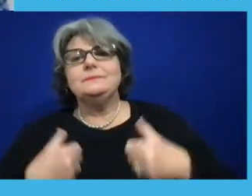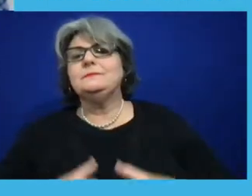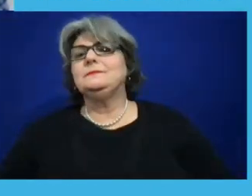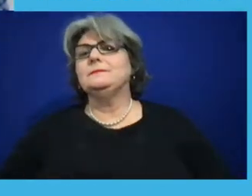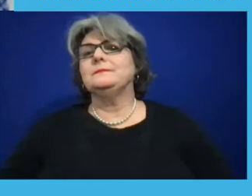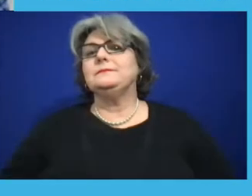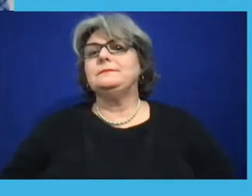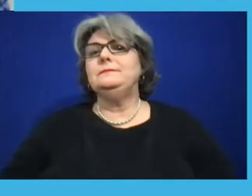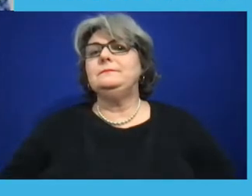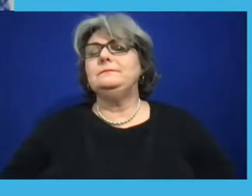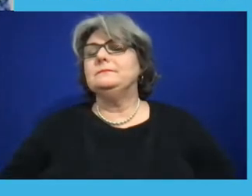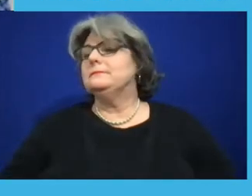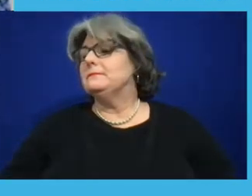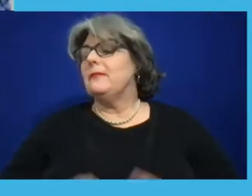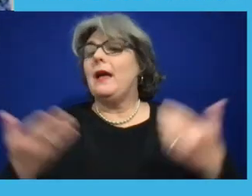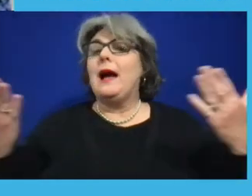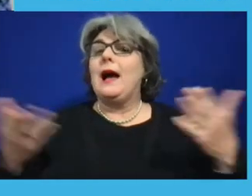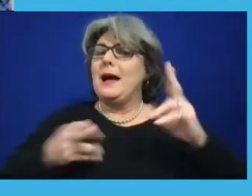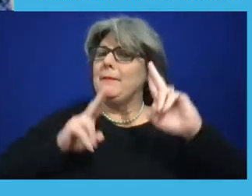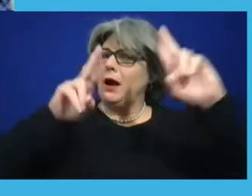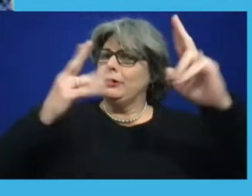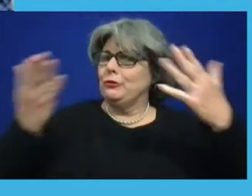That's a sacred trust.